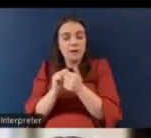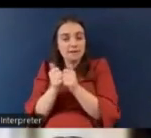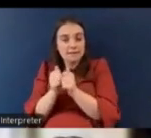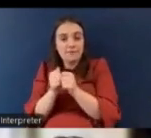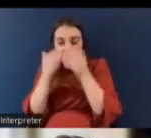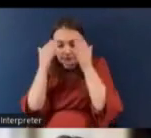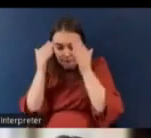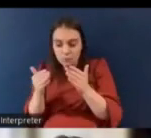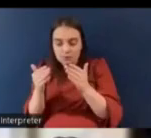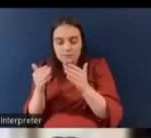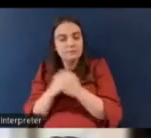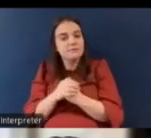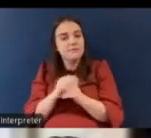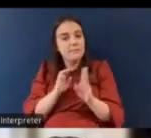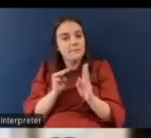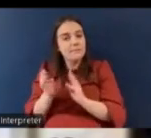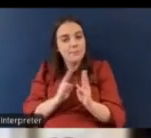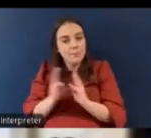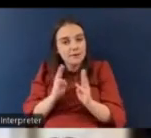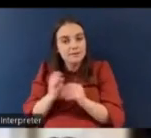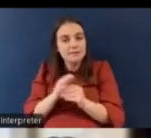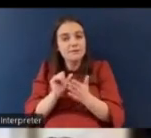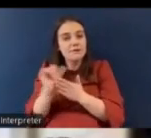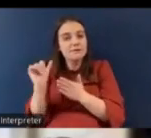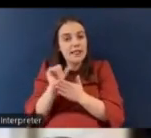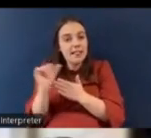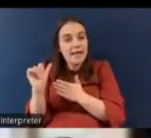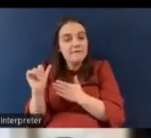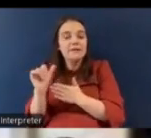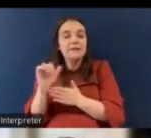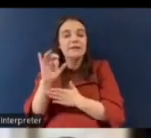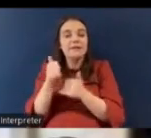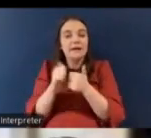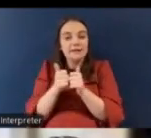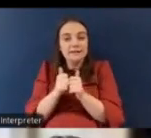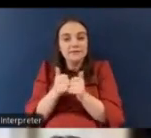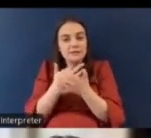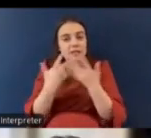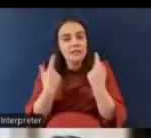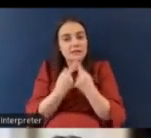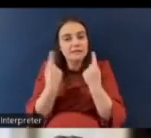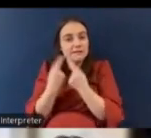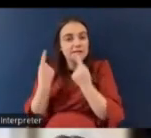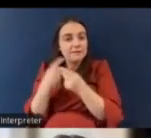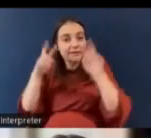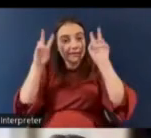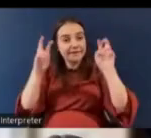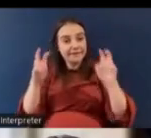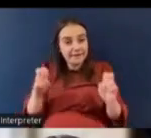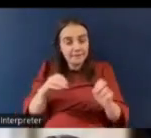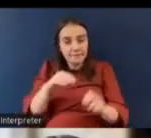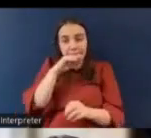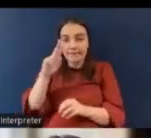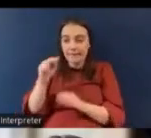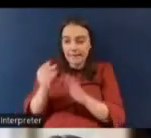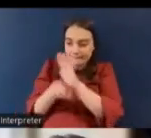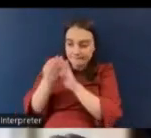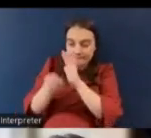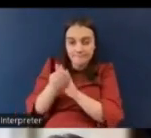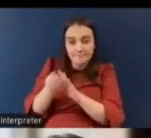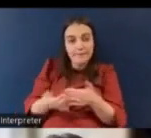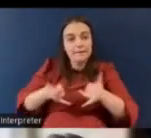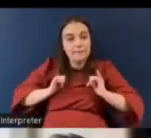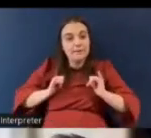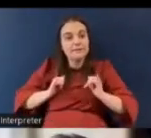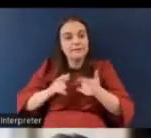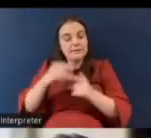to the first toolkit. There's 11 activities in here across multiple themes to build capacity and knowledge within groups. And